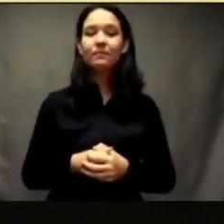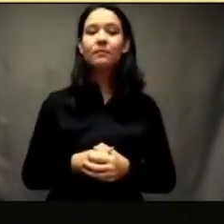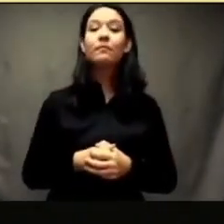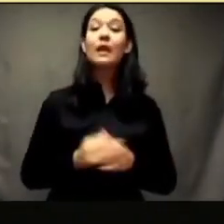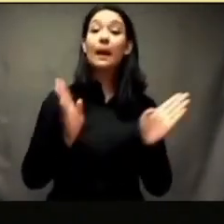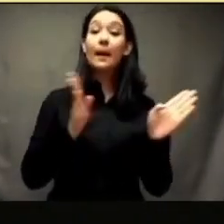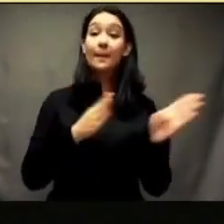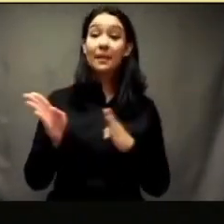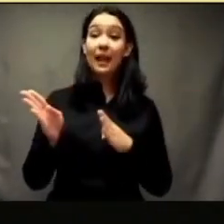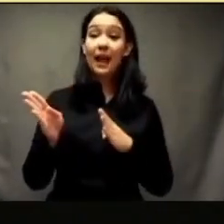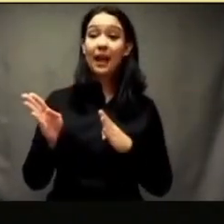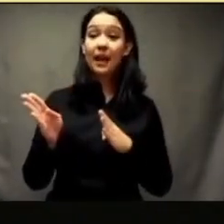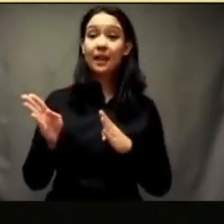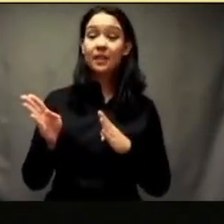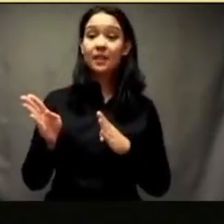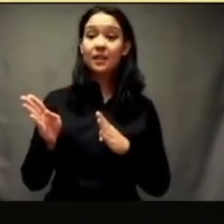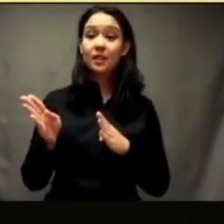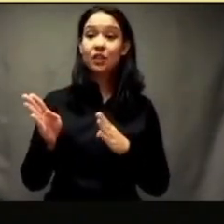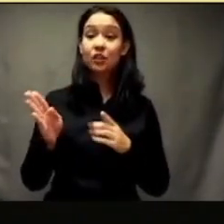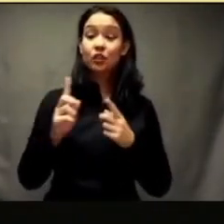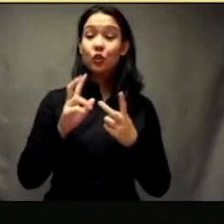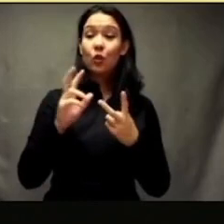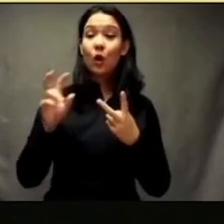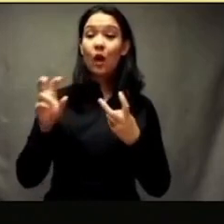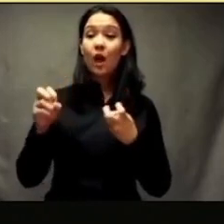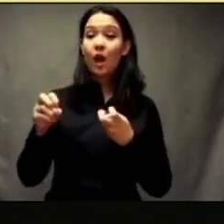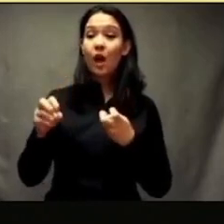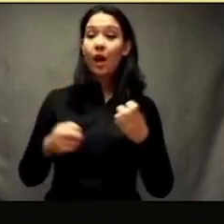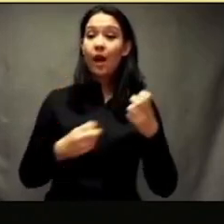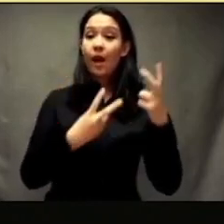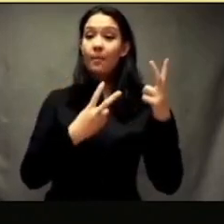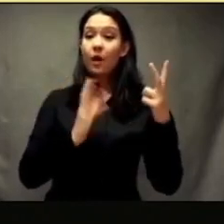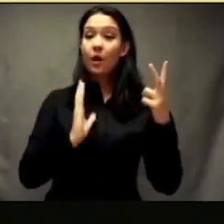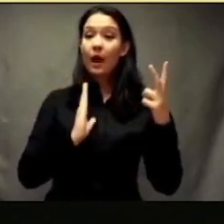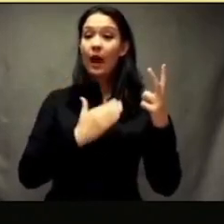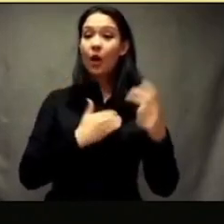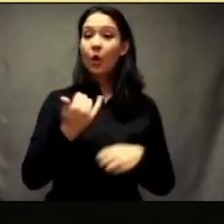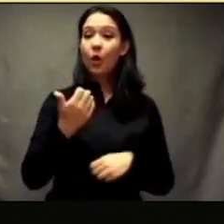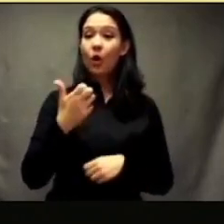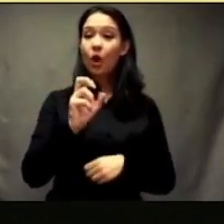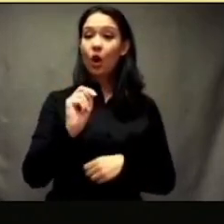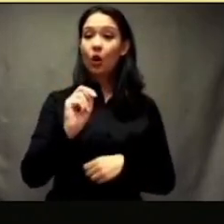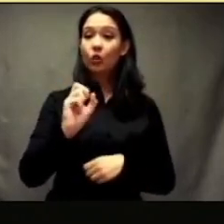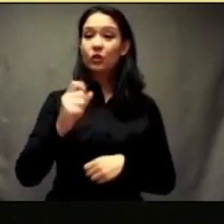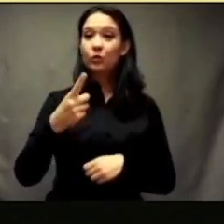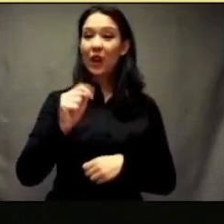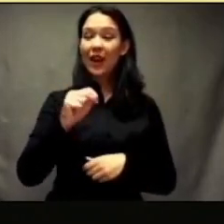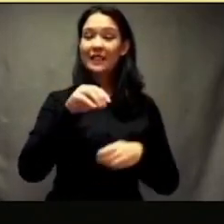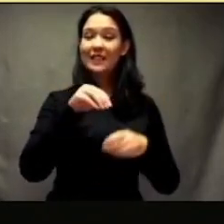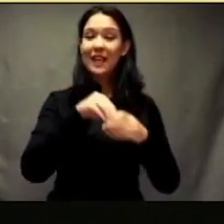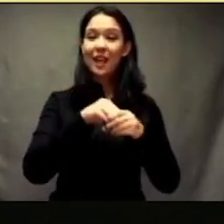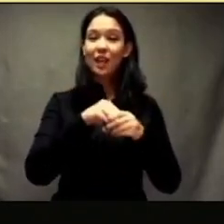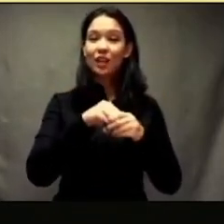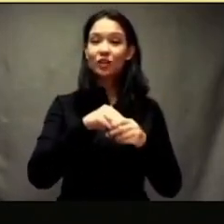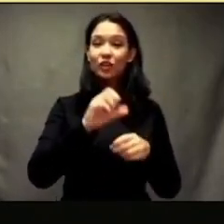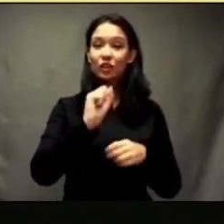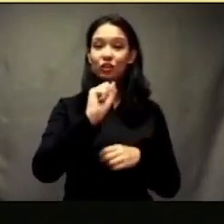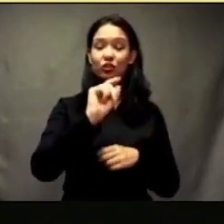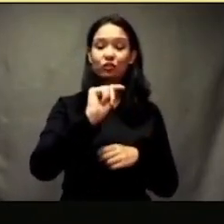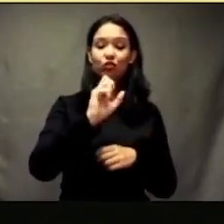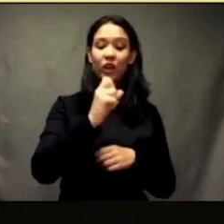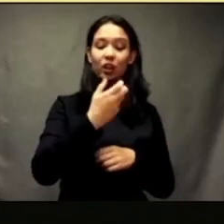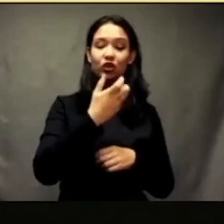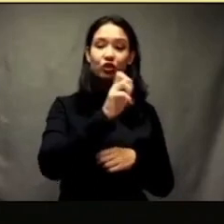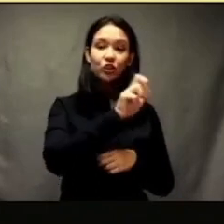plans to upload our own sprites into the ScratchJr environment, maybe as a user or a teacher, to push